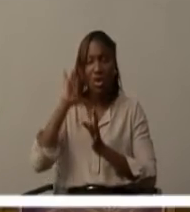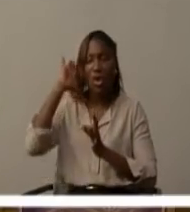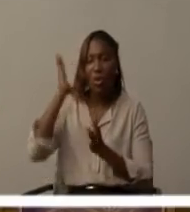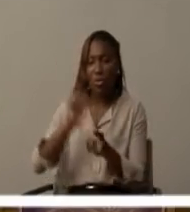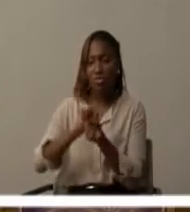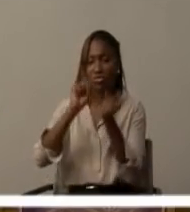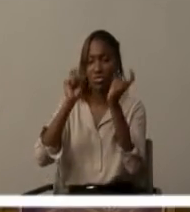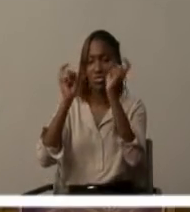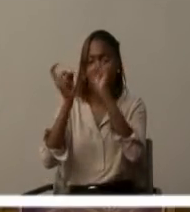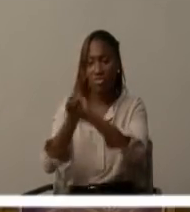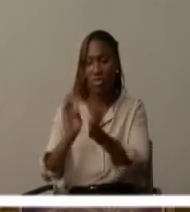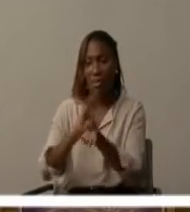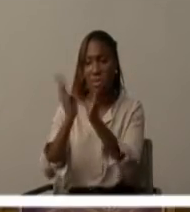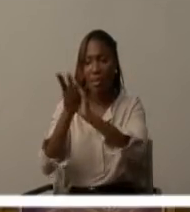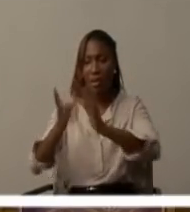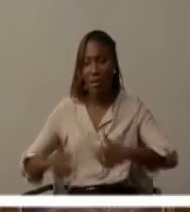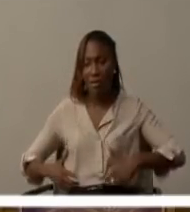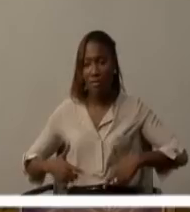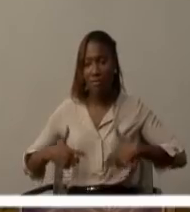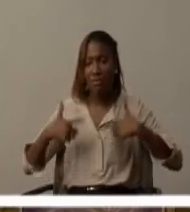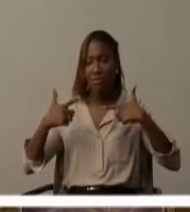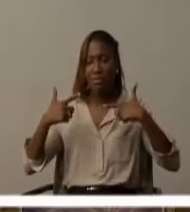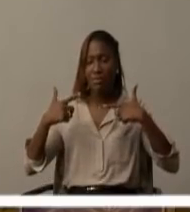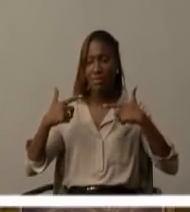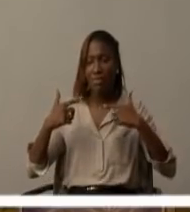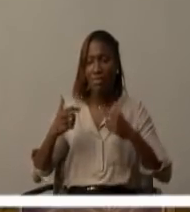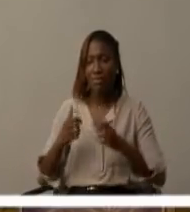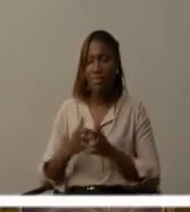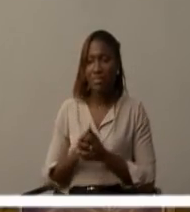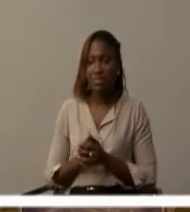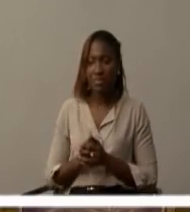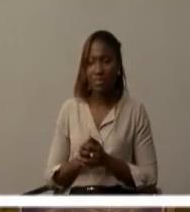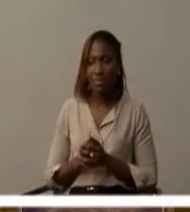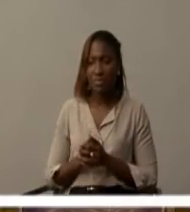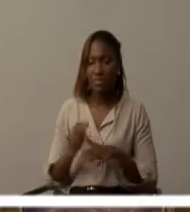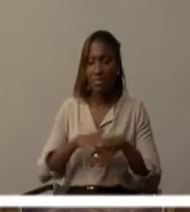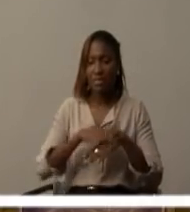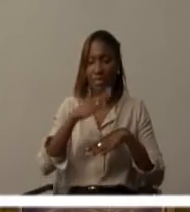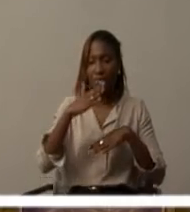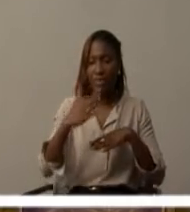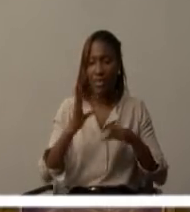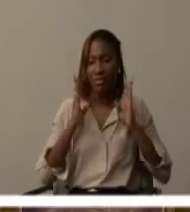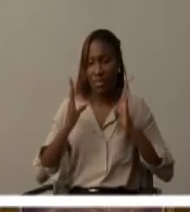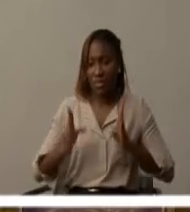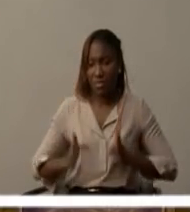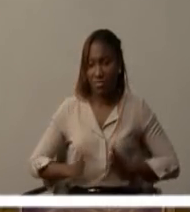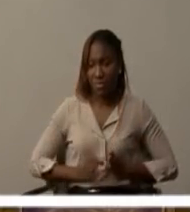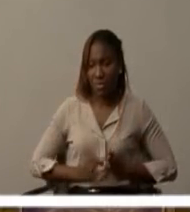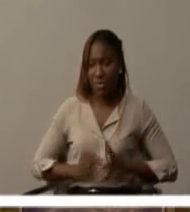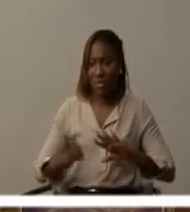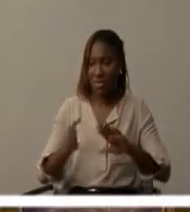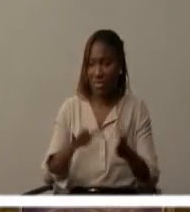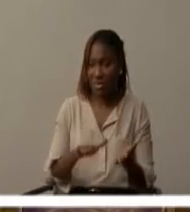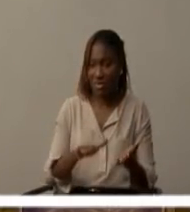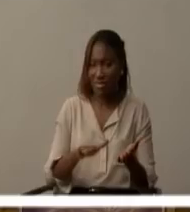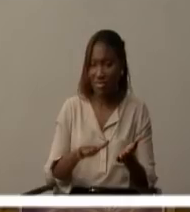There's a death beyond the death of this mortal body. And that is the death of fear, the death of